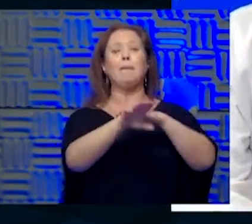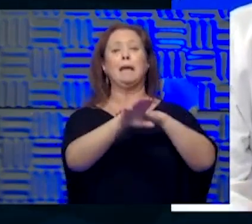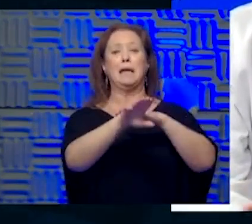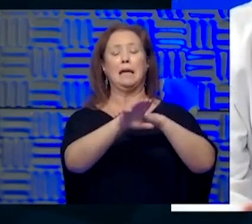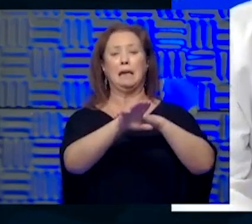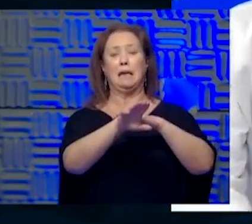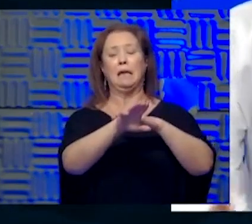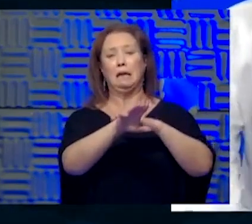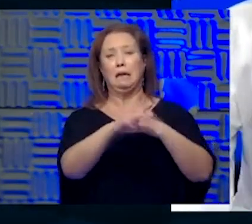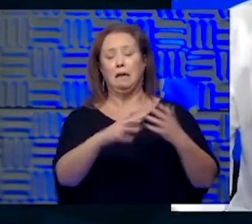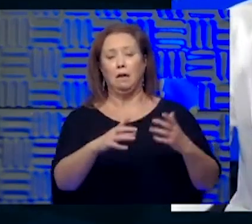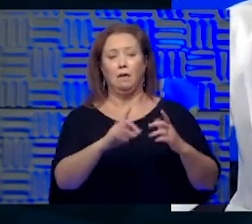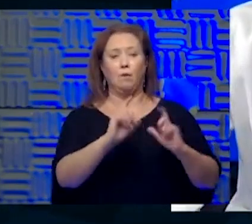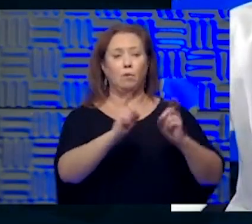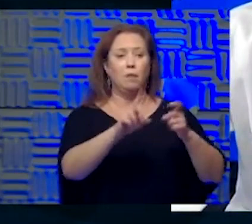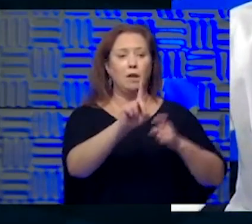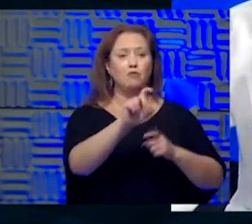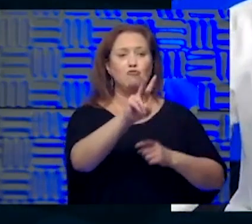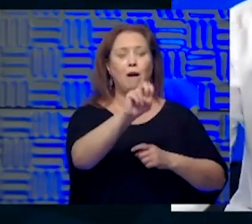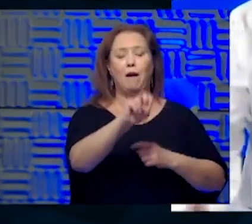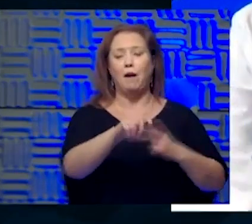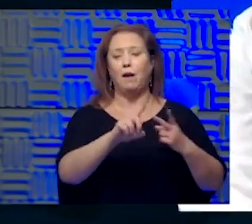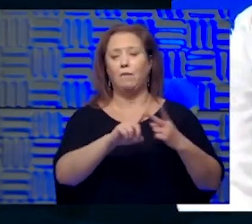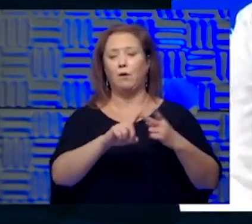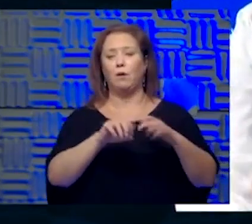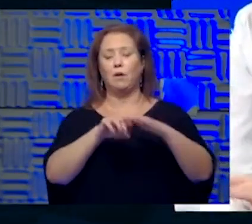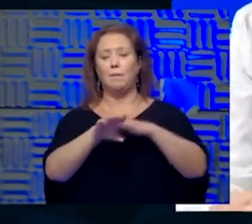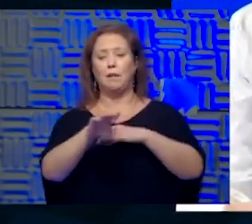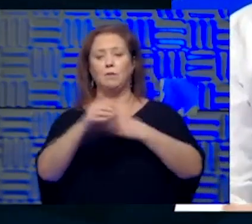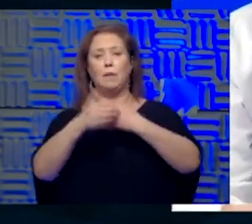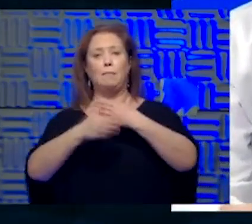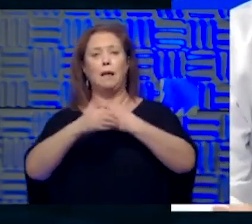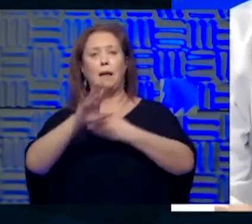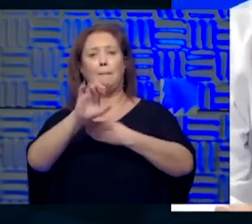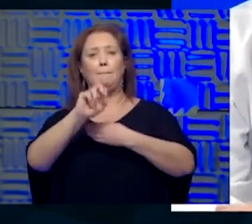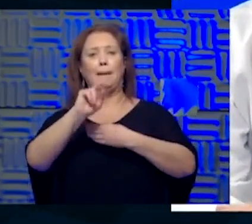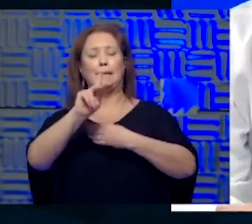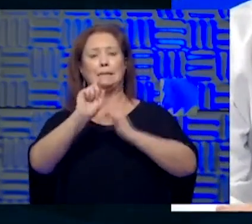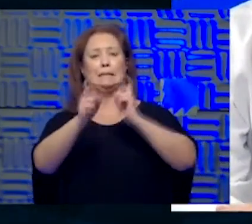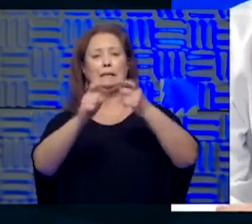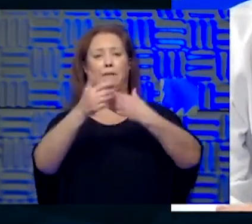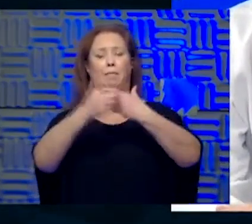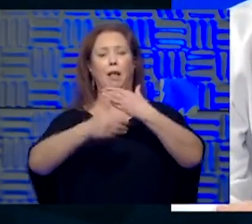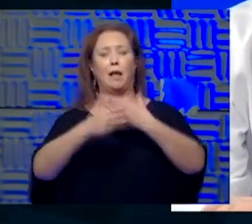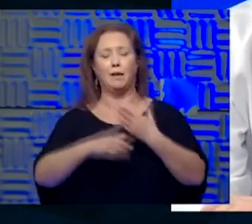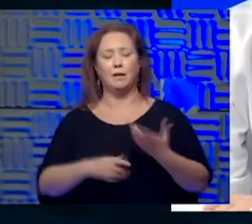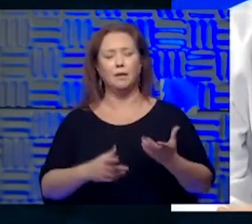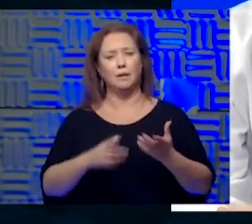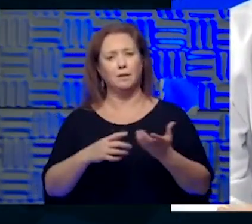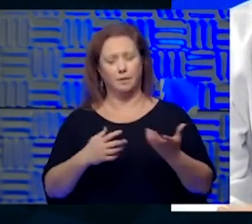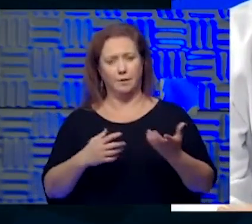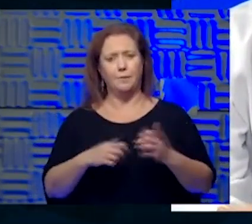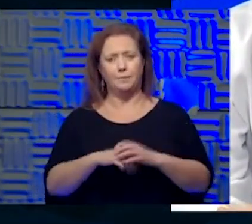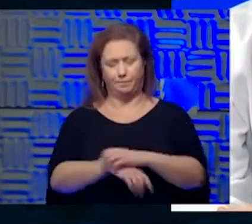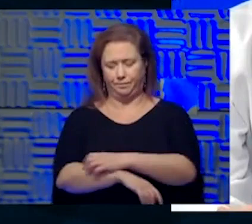one of the either a blood drive location or coming to one of the blood banks to give blood. Yeah, and as to your point, you